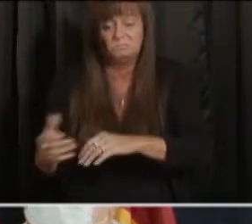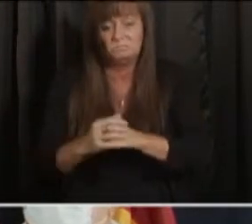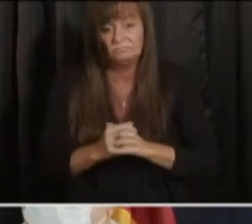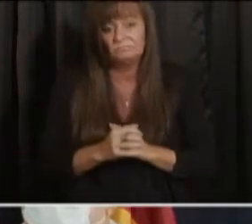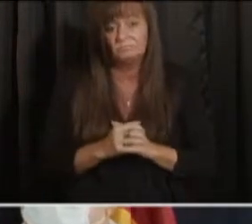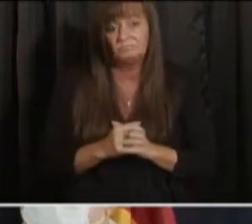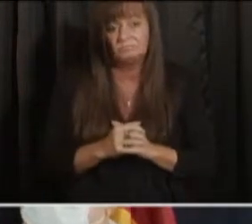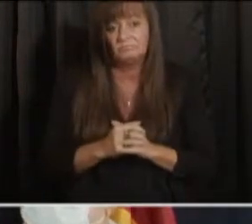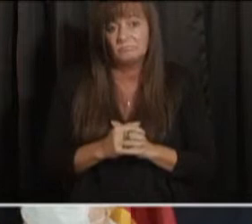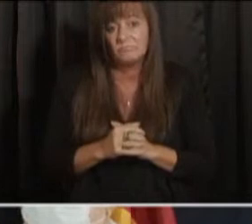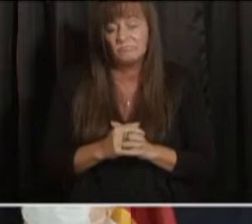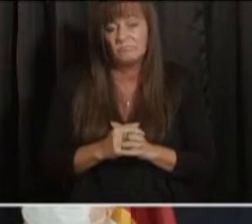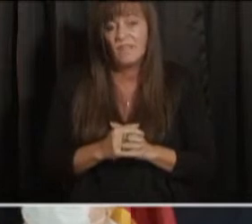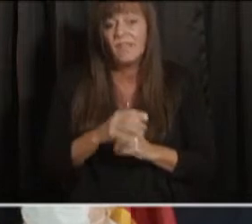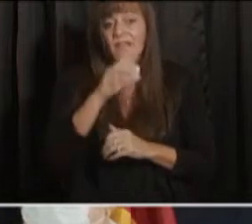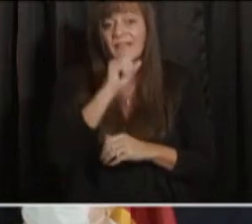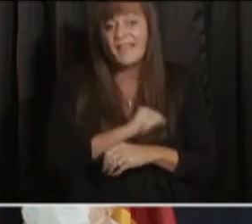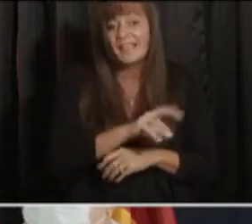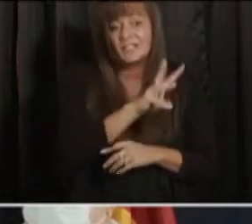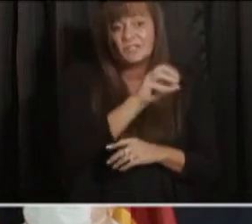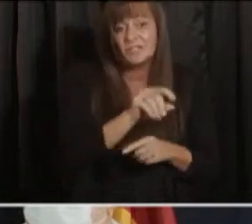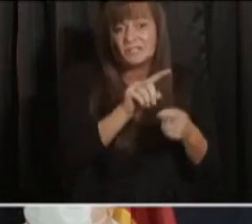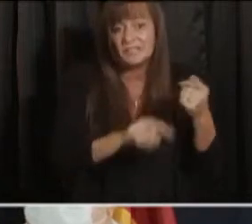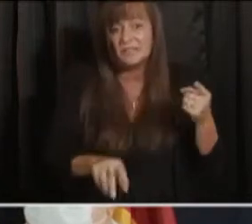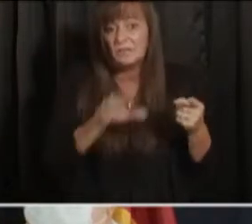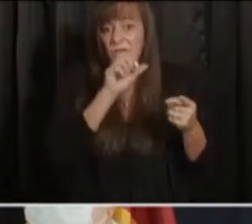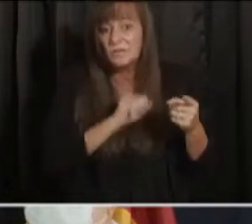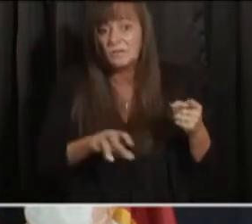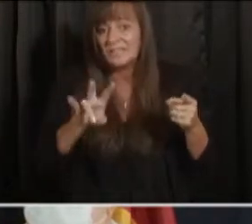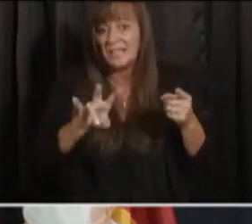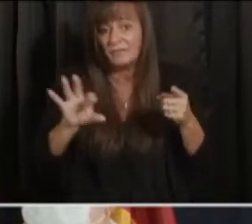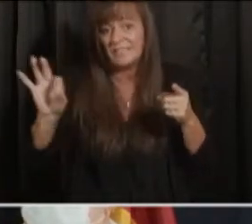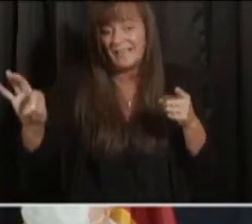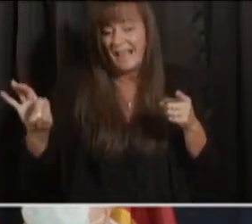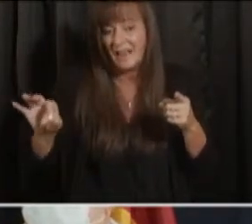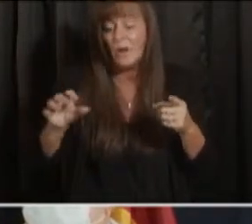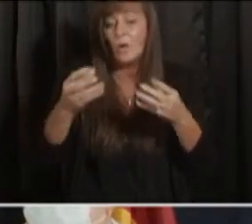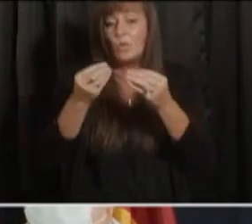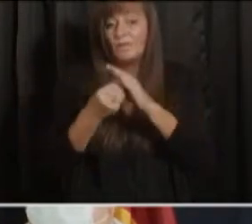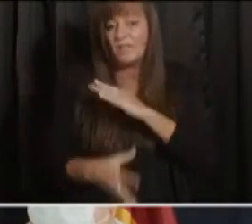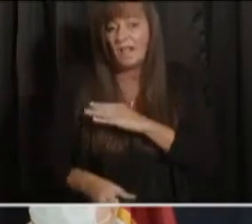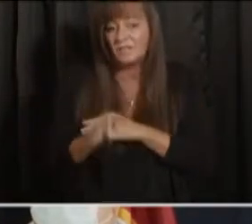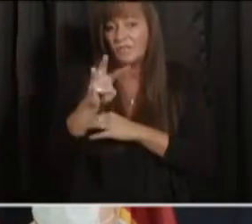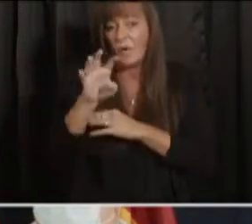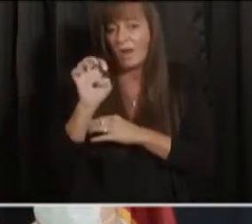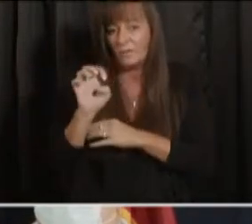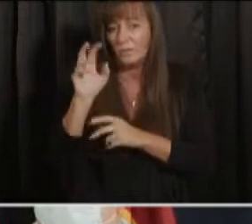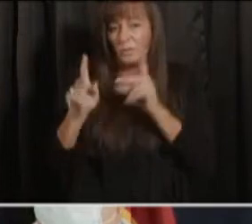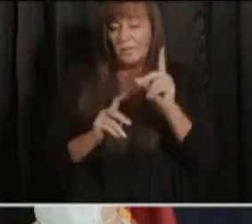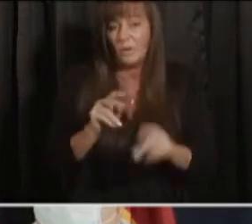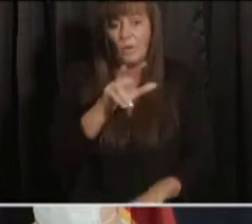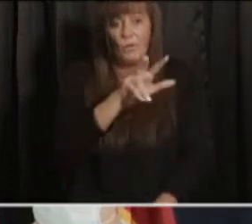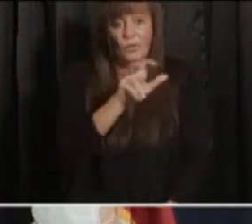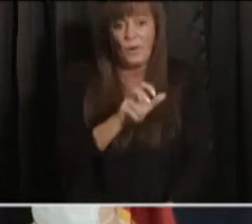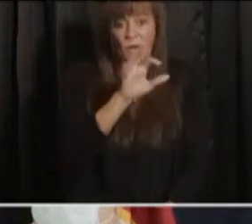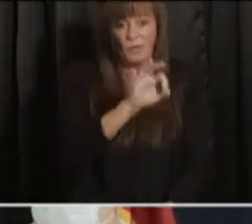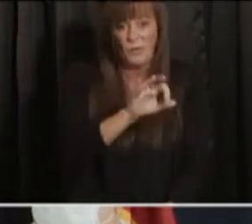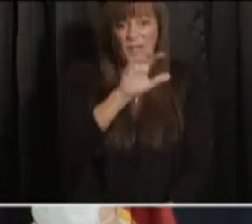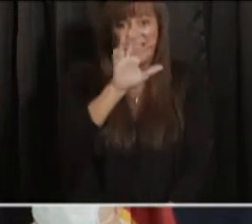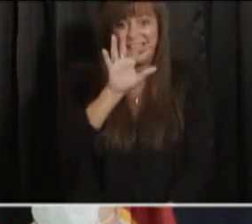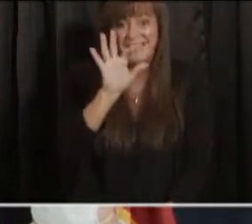Now, age 60 to 79, we've lost just over 400 people. 339 were not